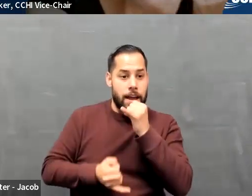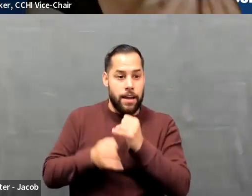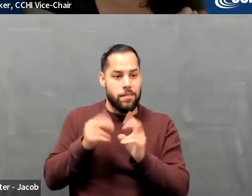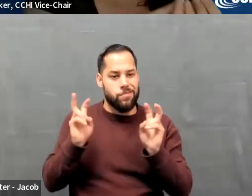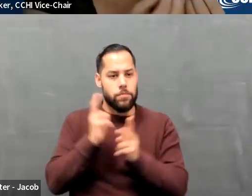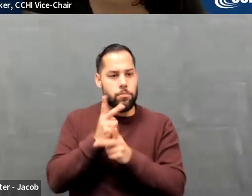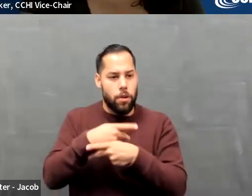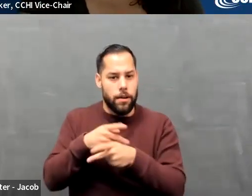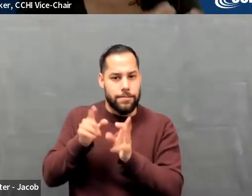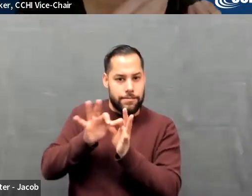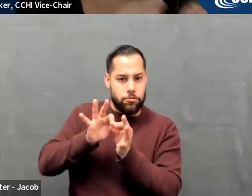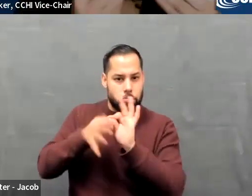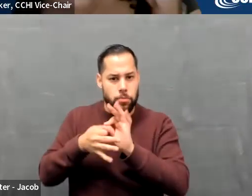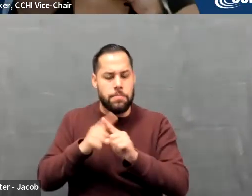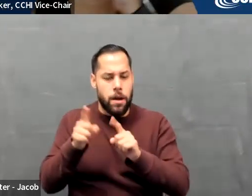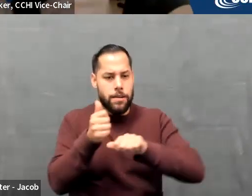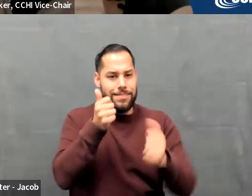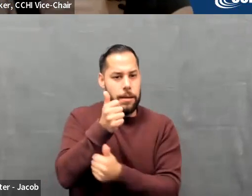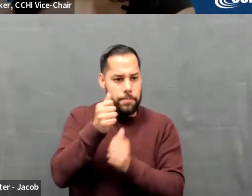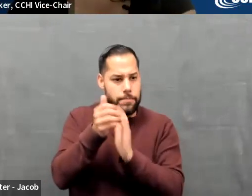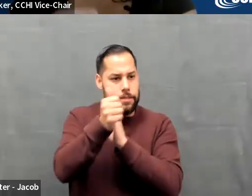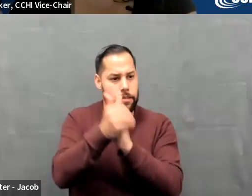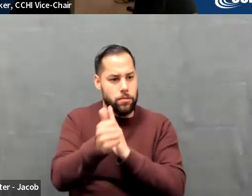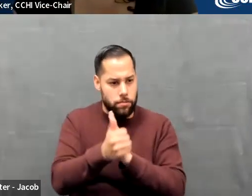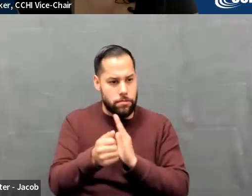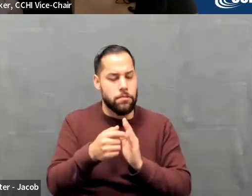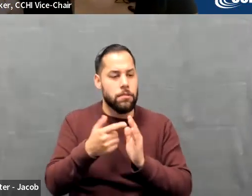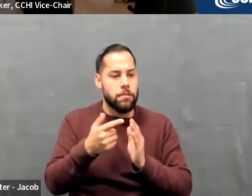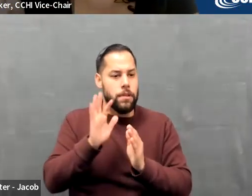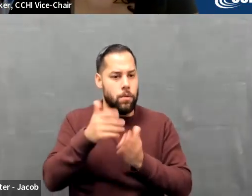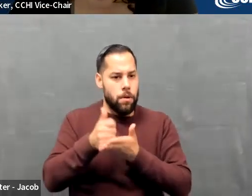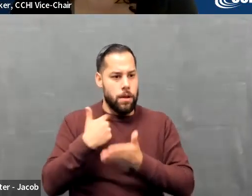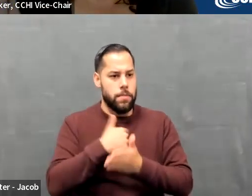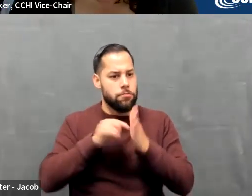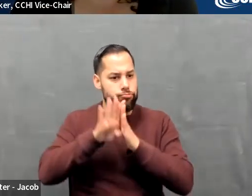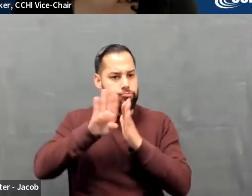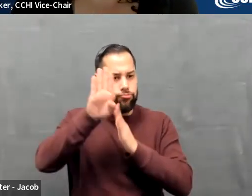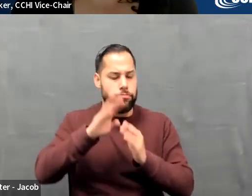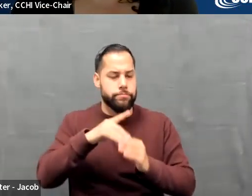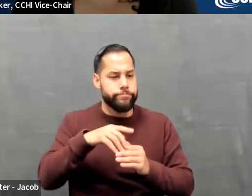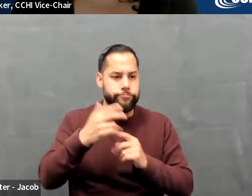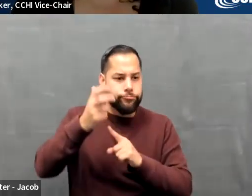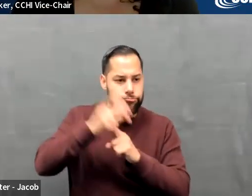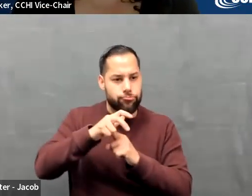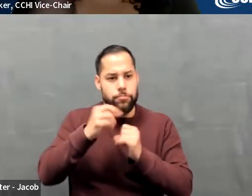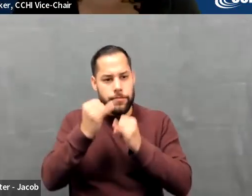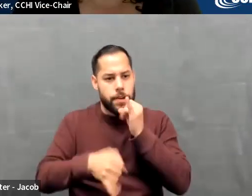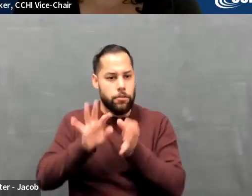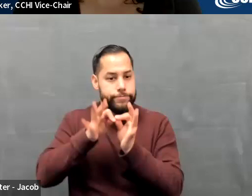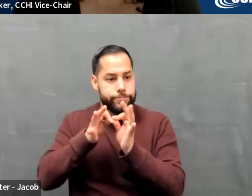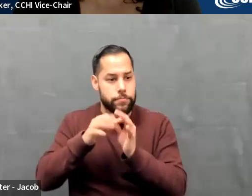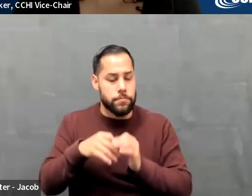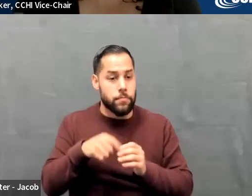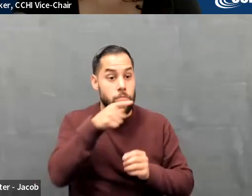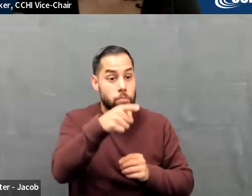the sub skills that get us to the best possible final product. What about